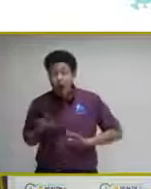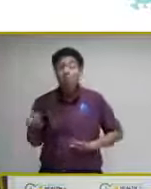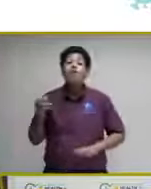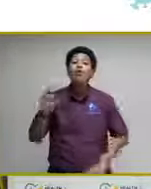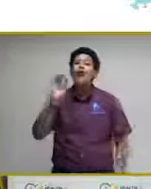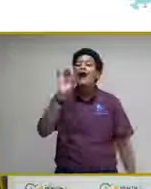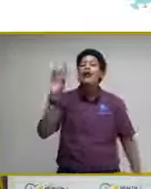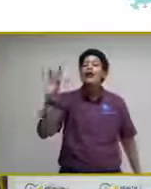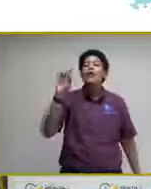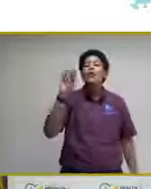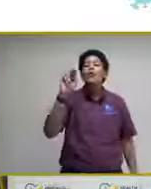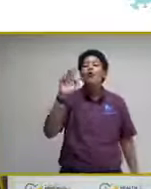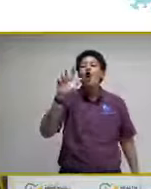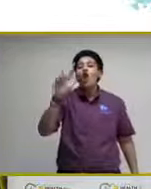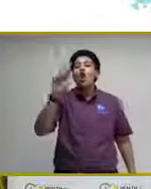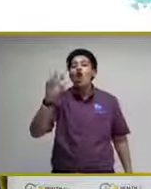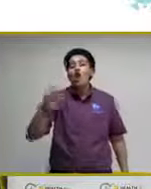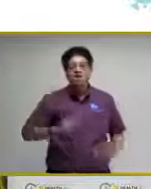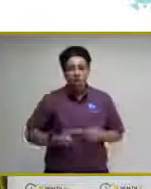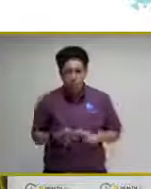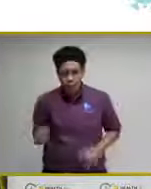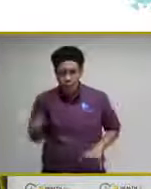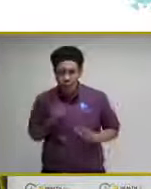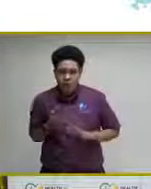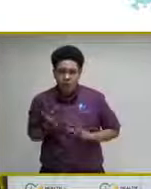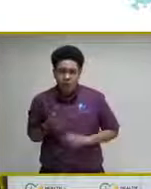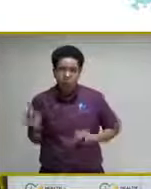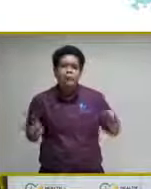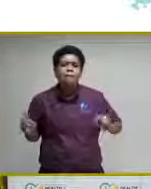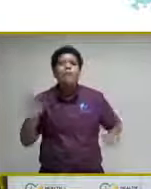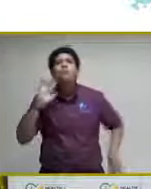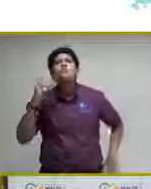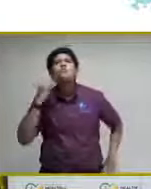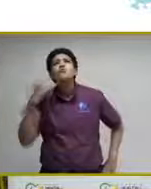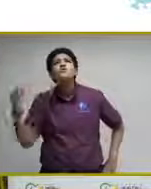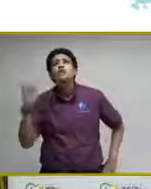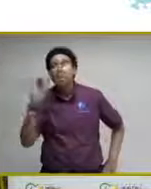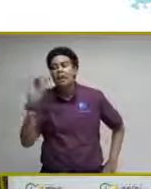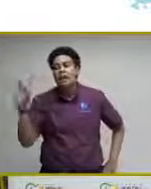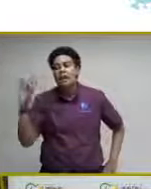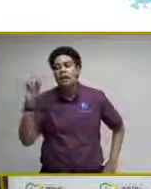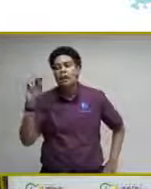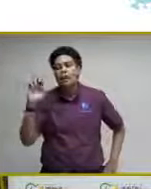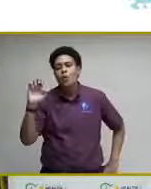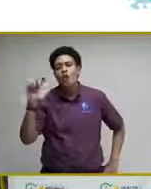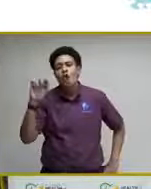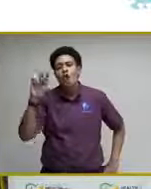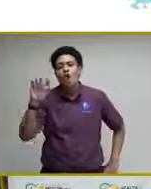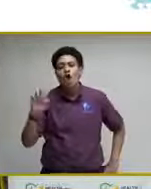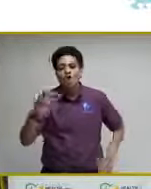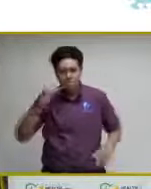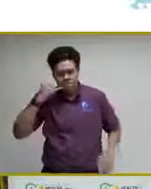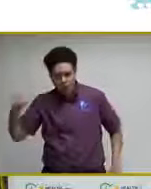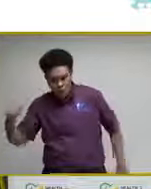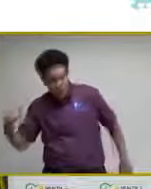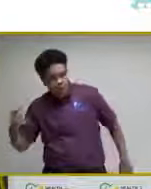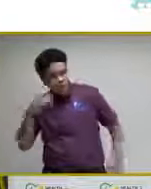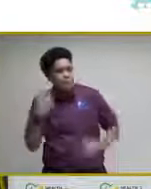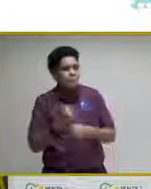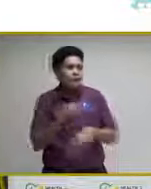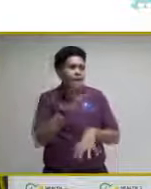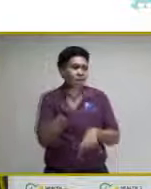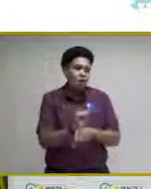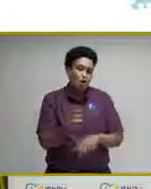888 One Love number, and persons will be able to call into the 888 One Love number and make an